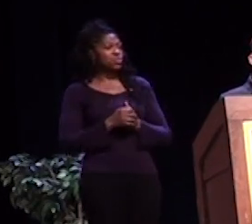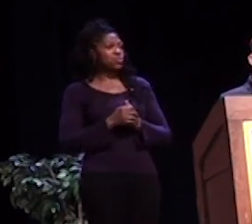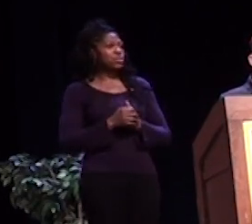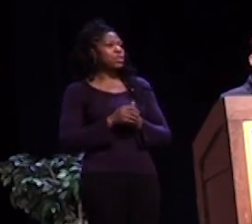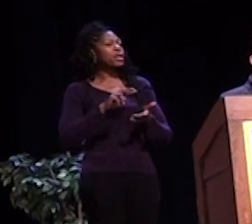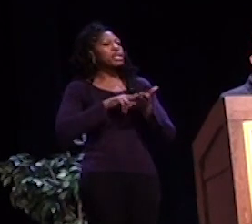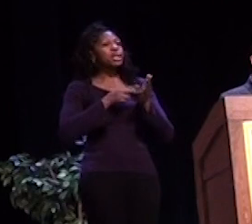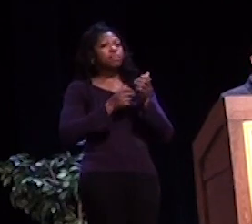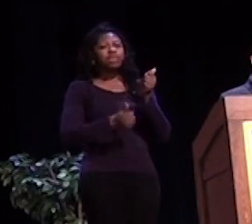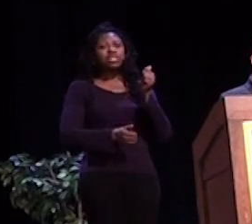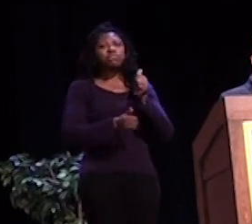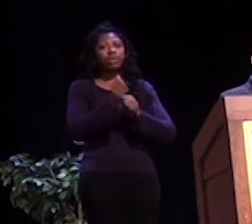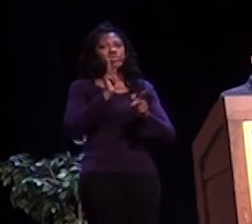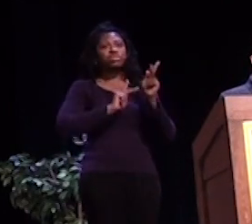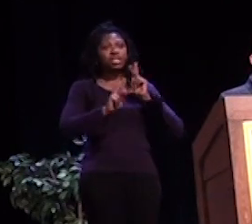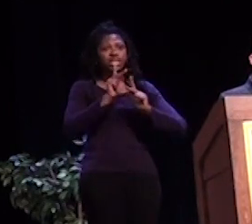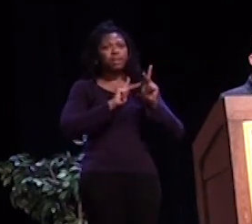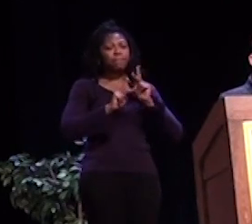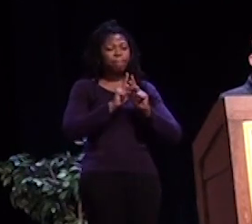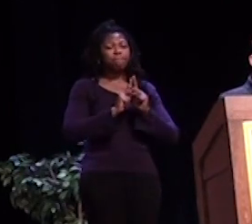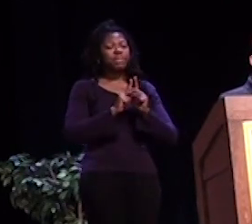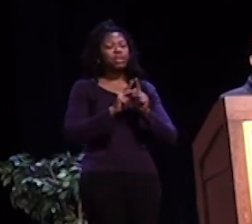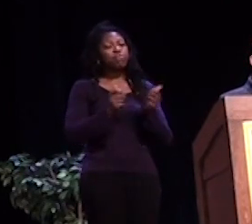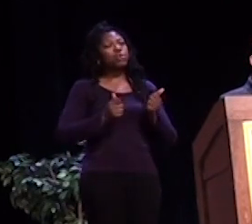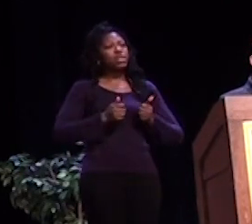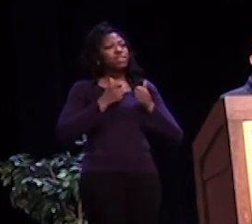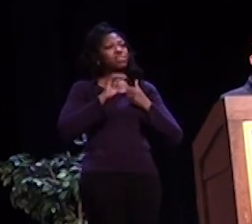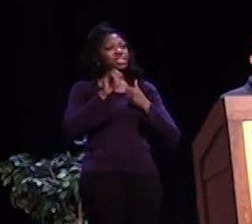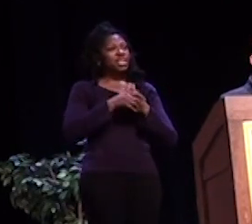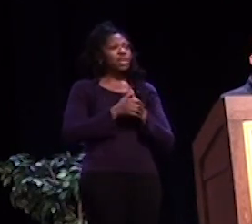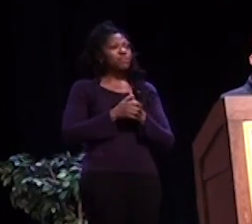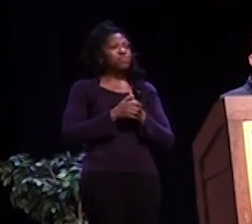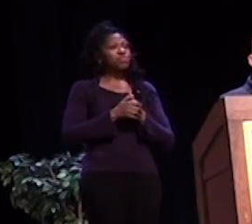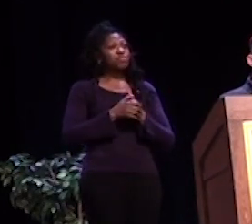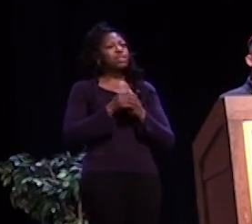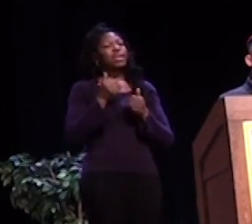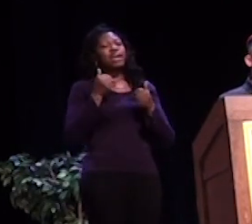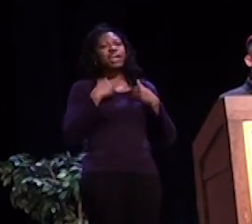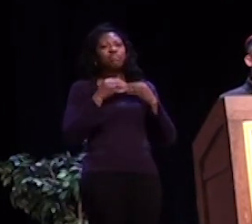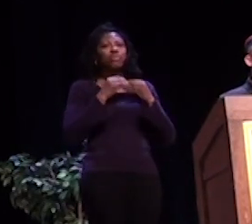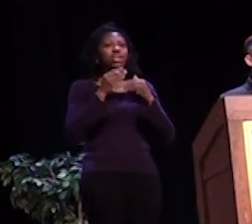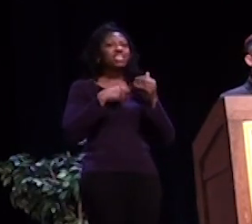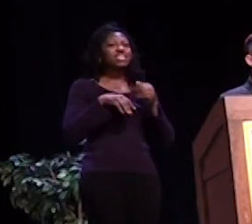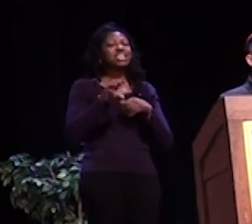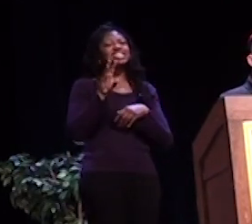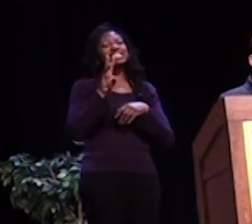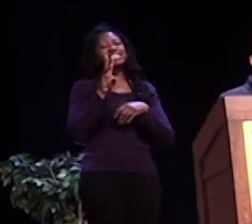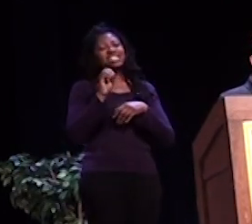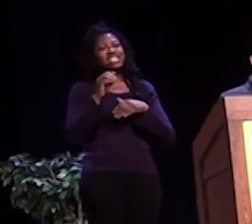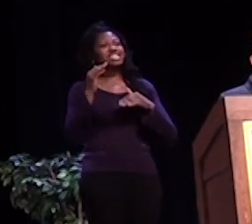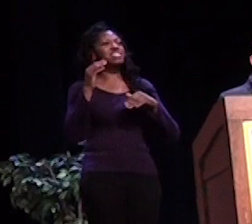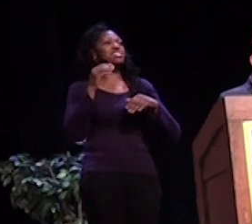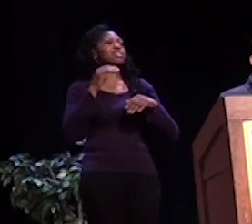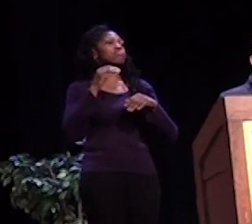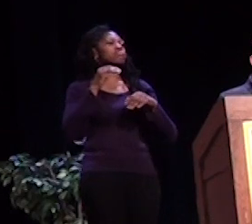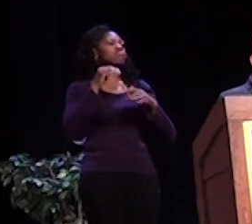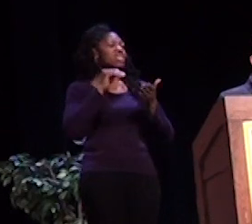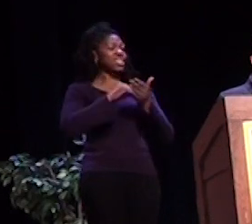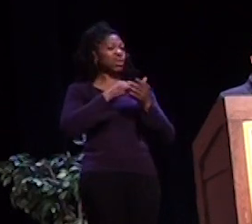the majority of our households. There are 607,500 renters in the city, which is 48% of all